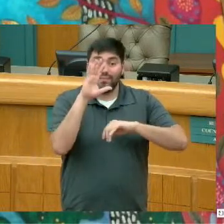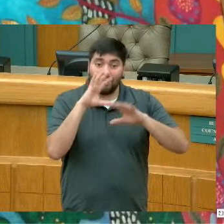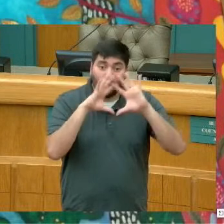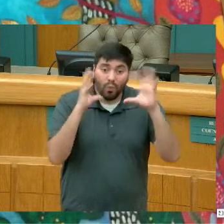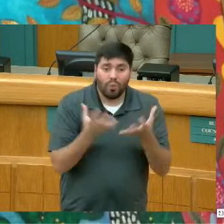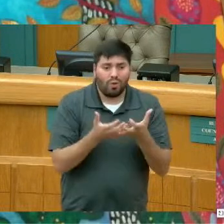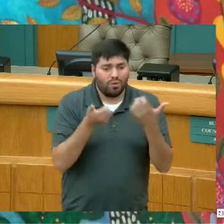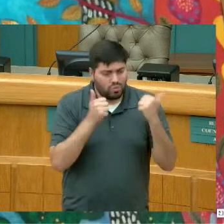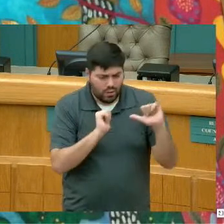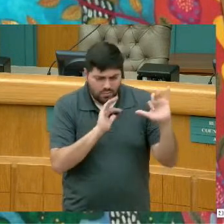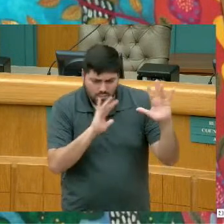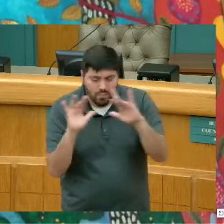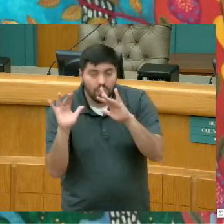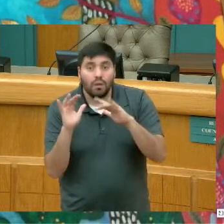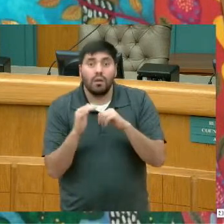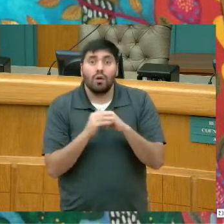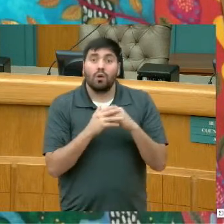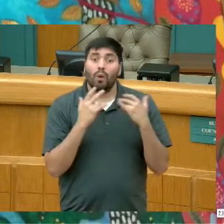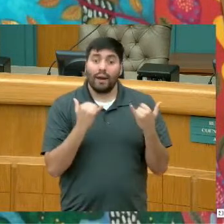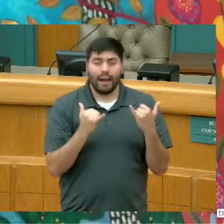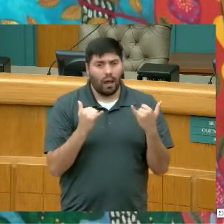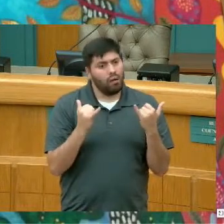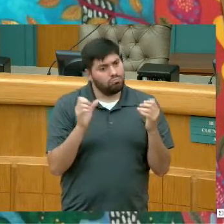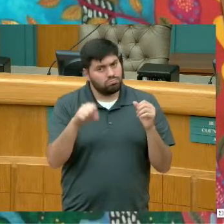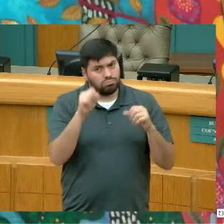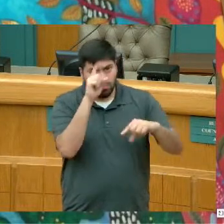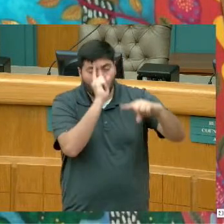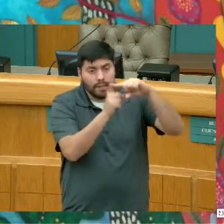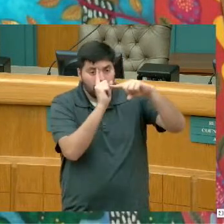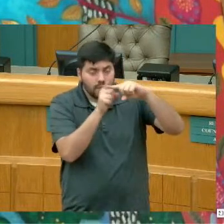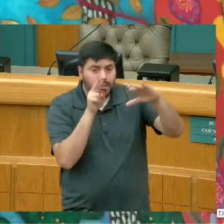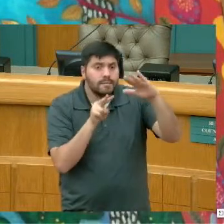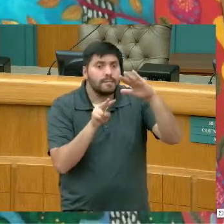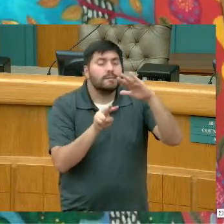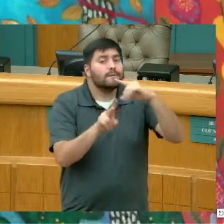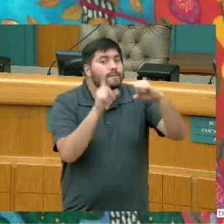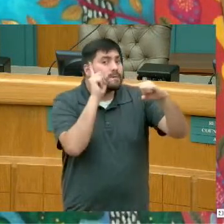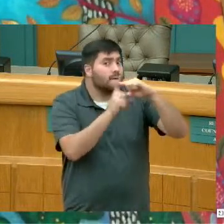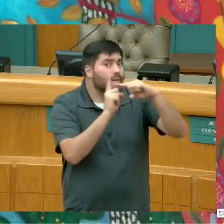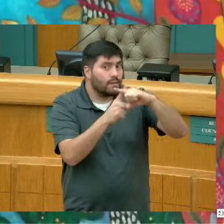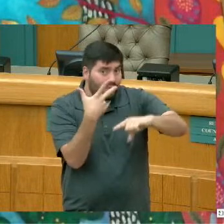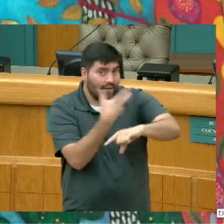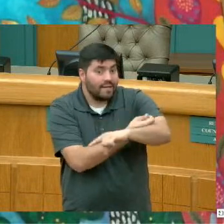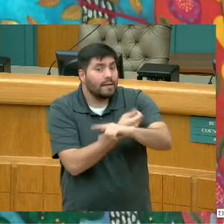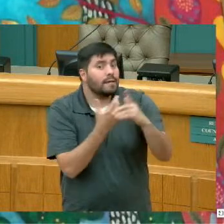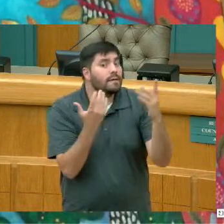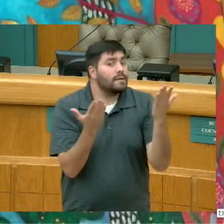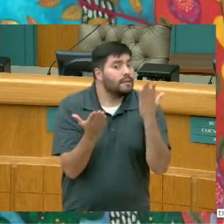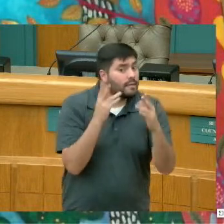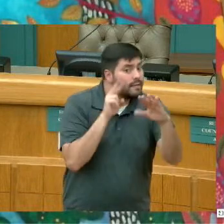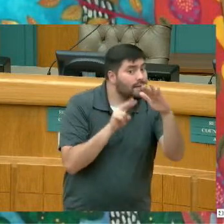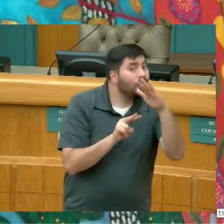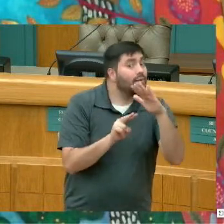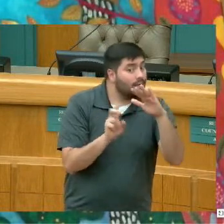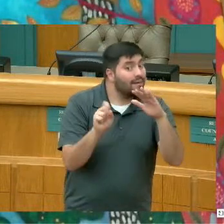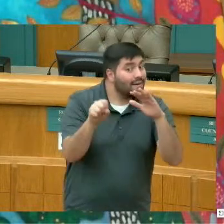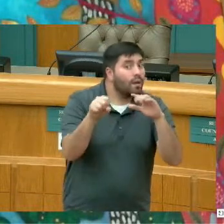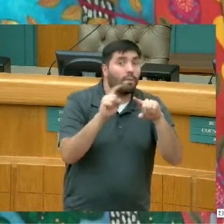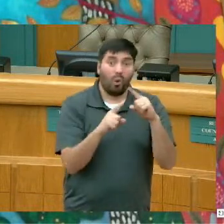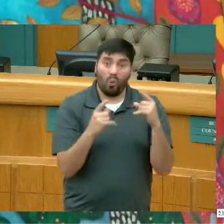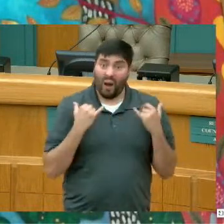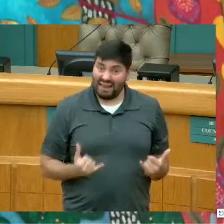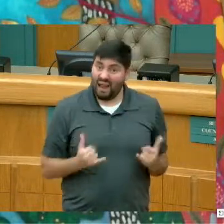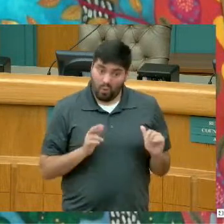even in human trials. And so while we are very optimistic about our future for a vaccine, we do not have one